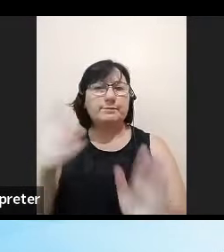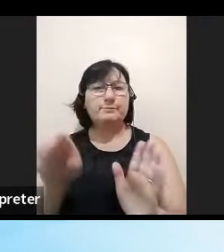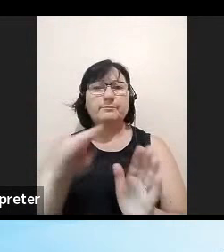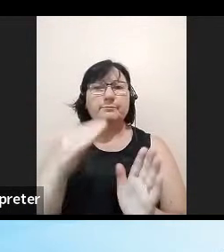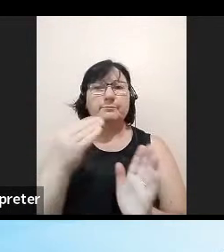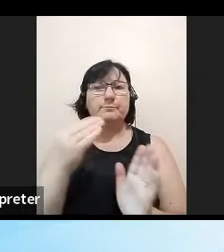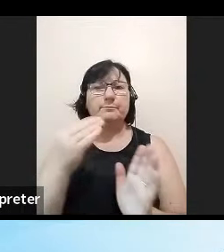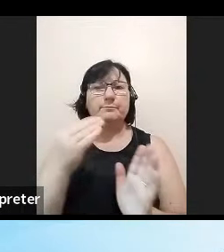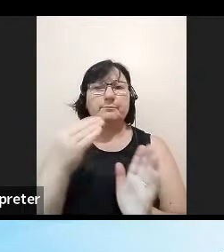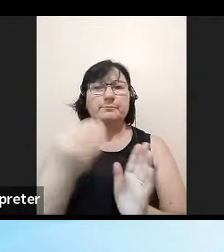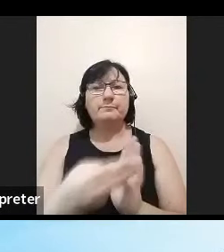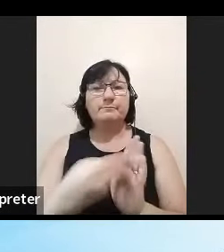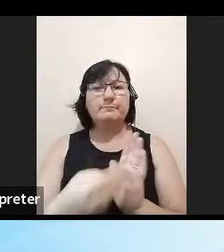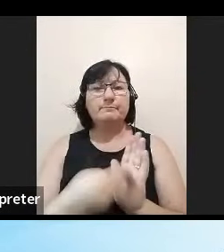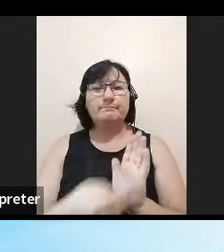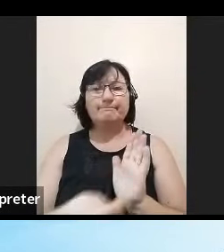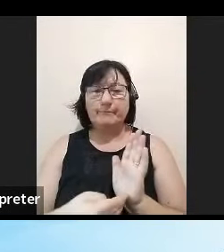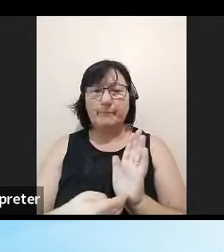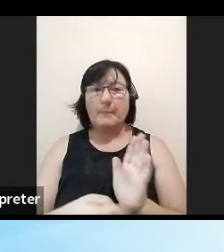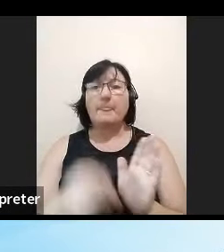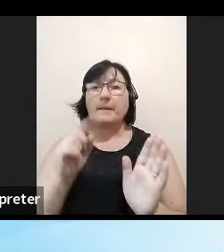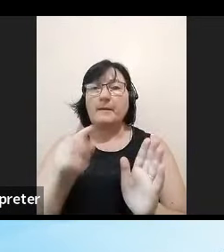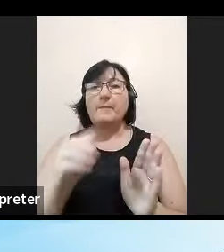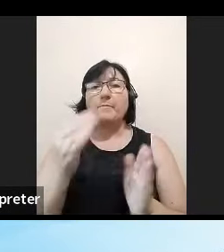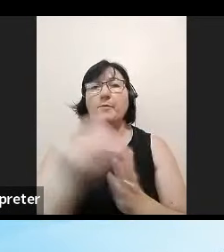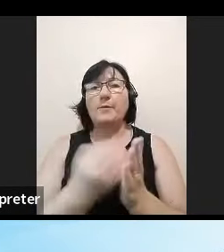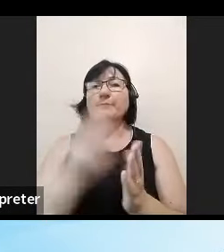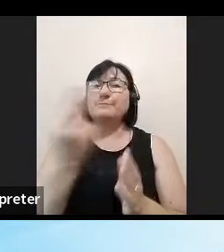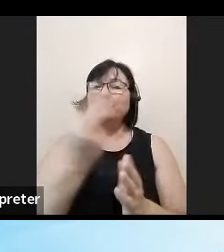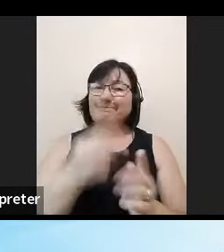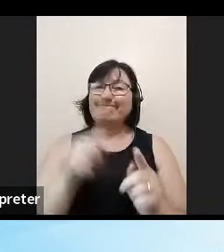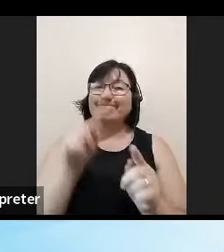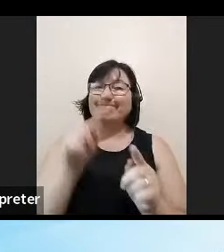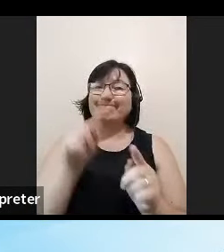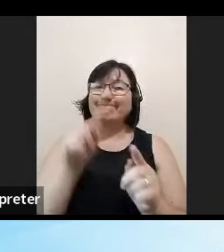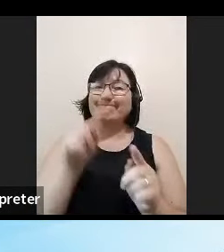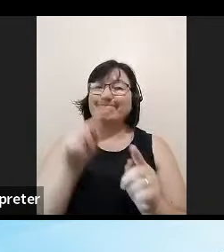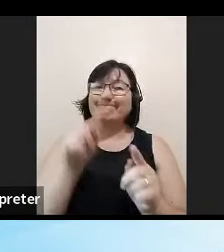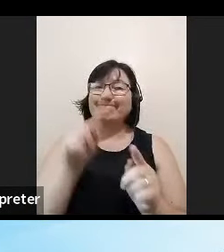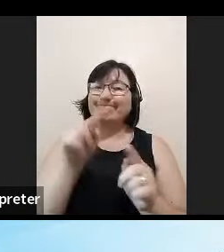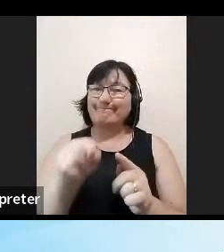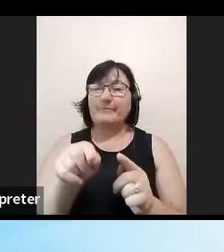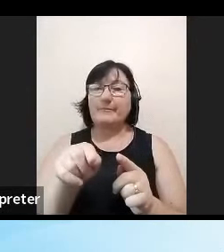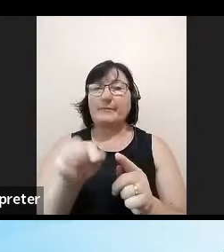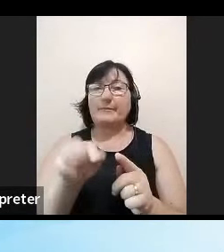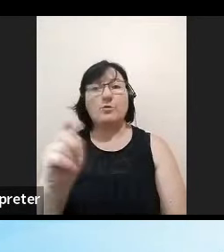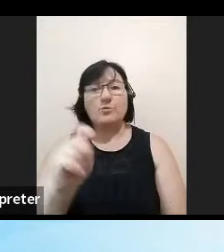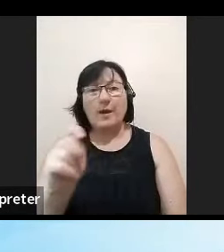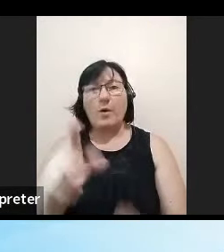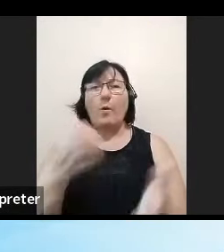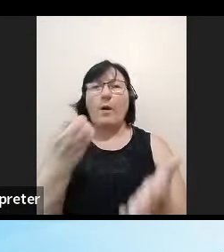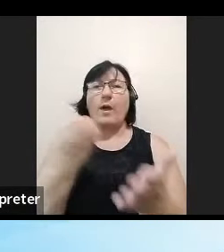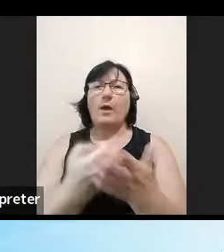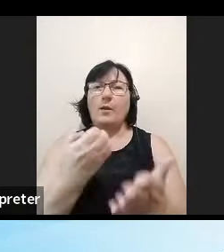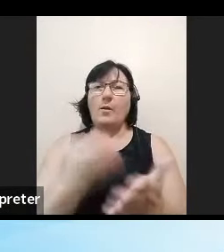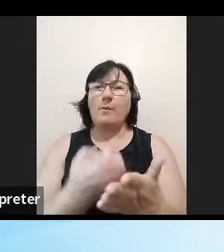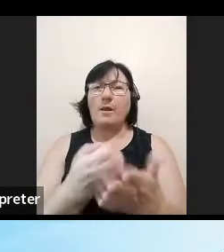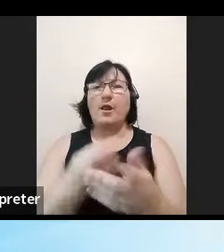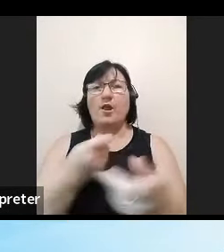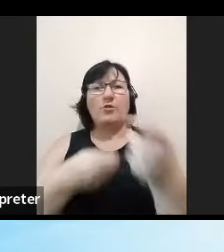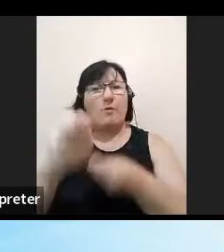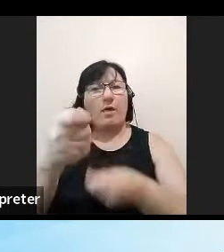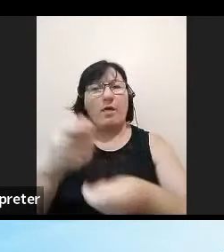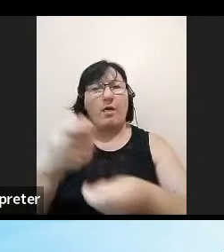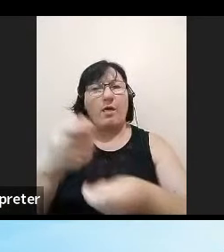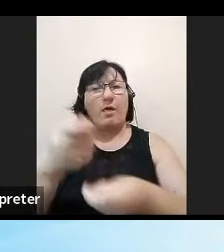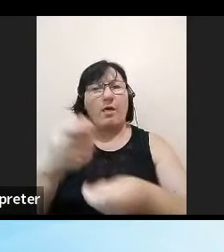philosophy. If you are a trader or any economic operator within the supply chain, that would like to participate in the program. You